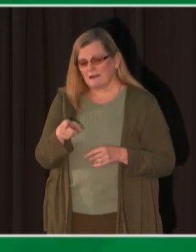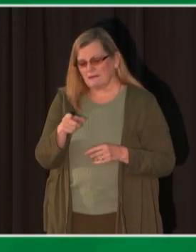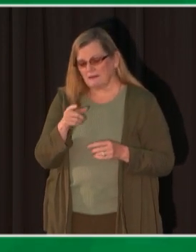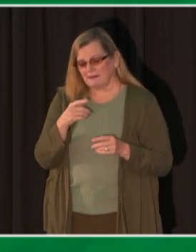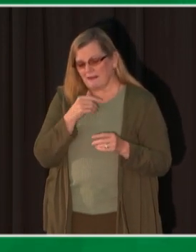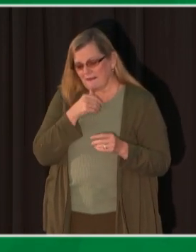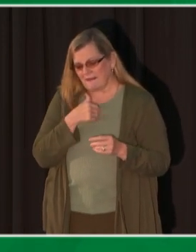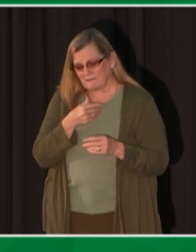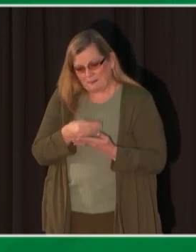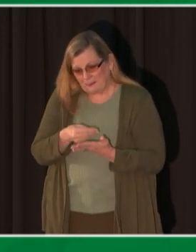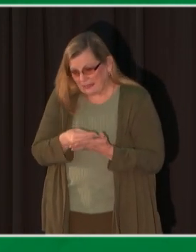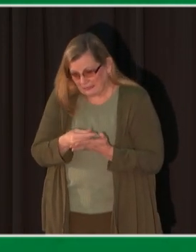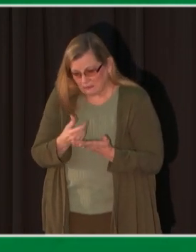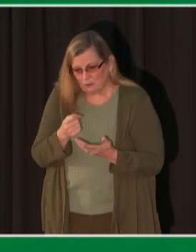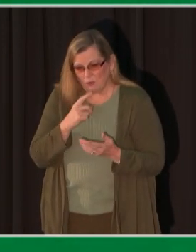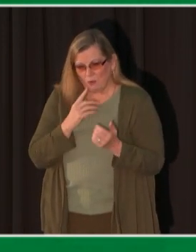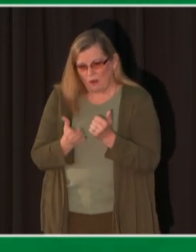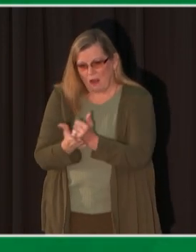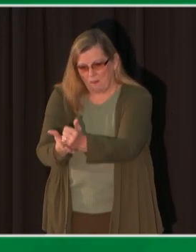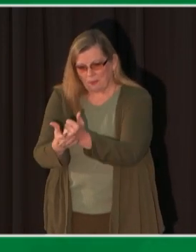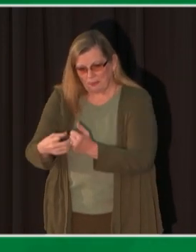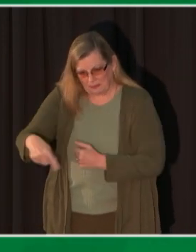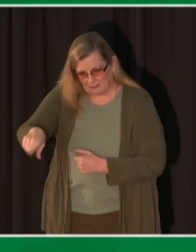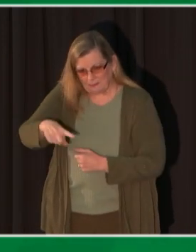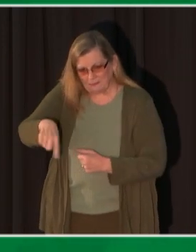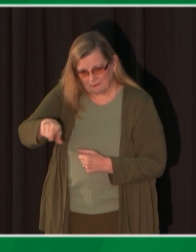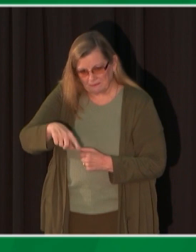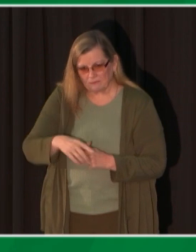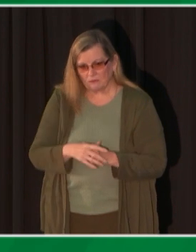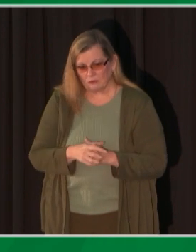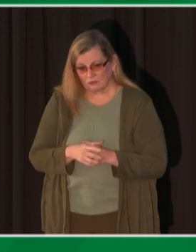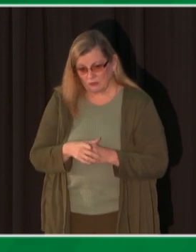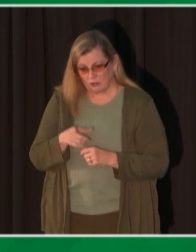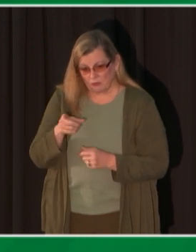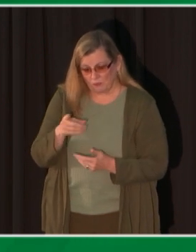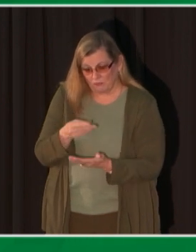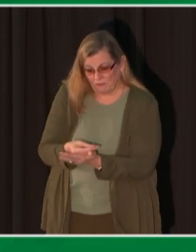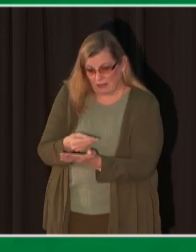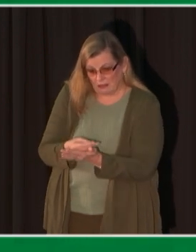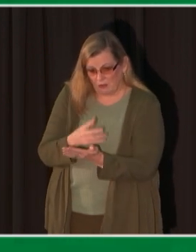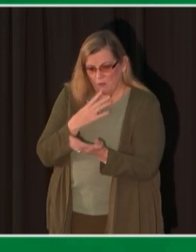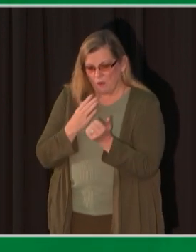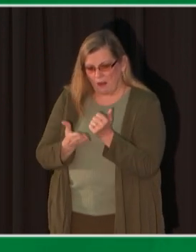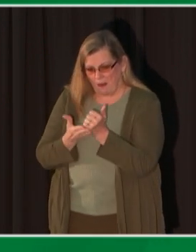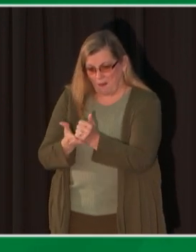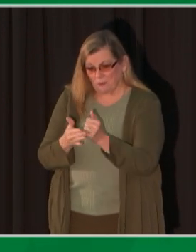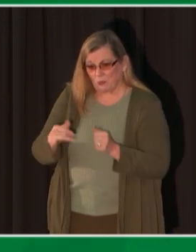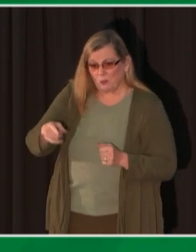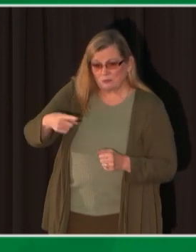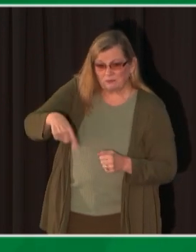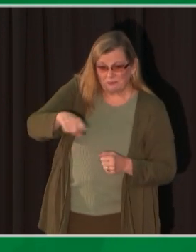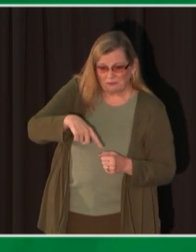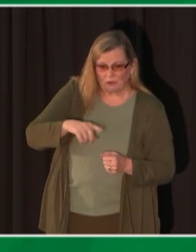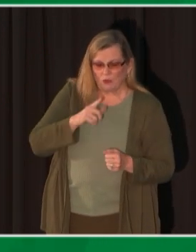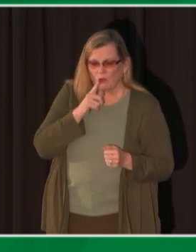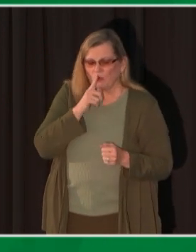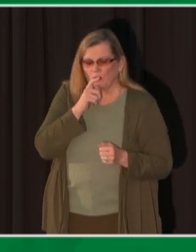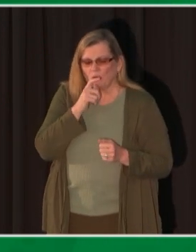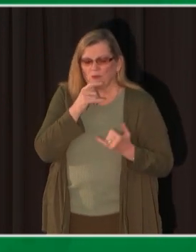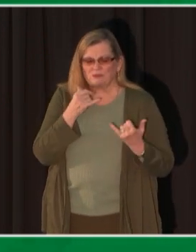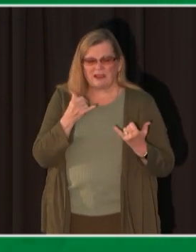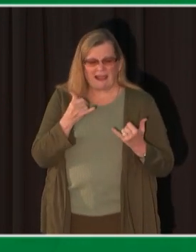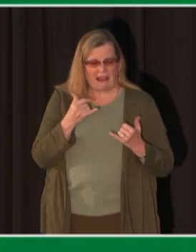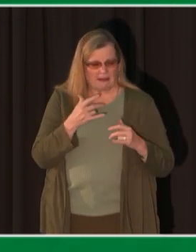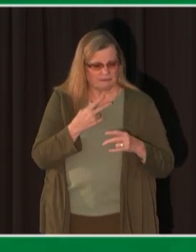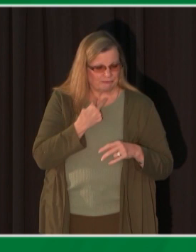These funds will directly benefit residents in vulnerable populations, and we thank Open Society for their